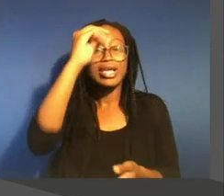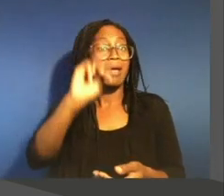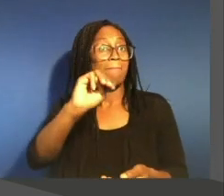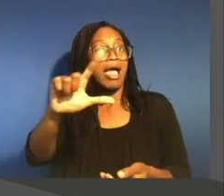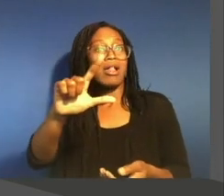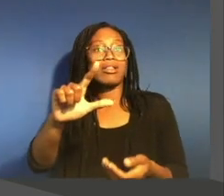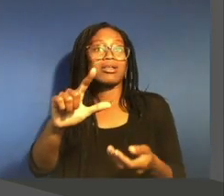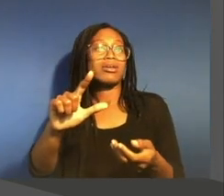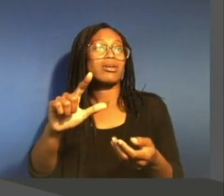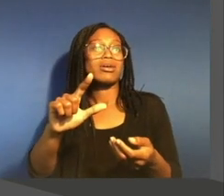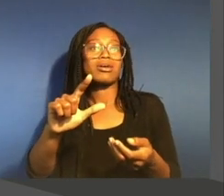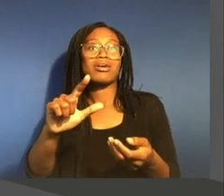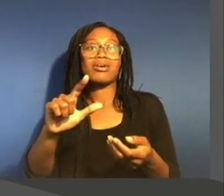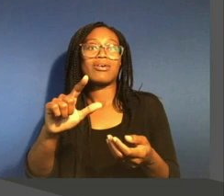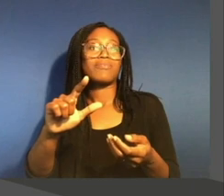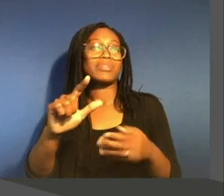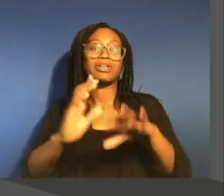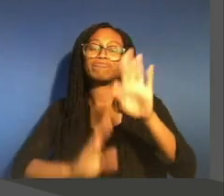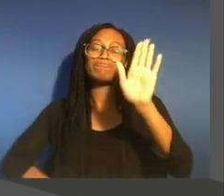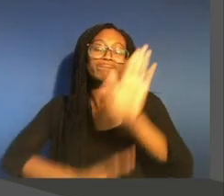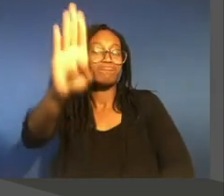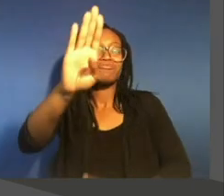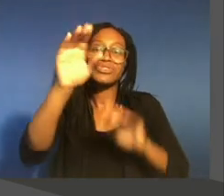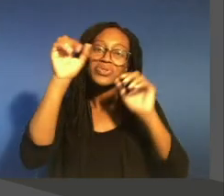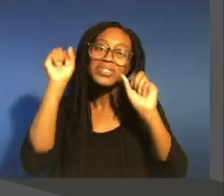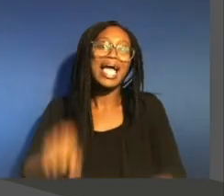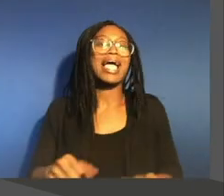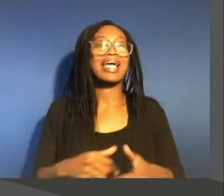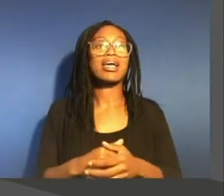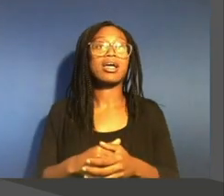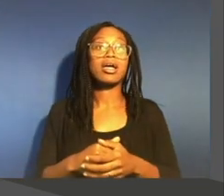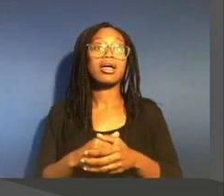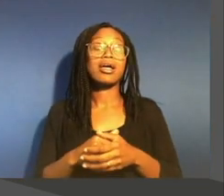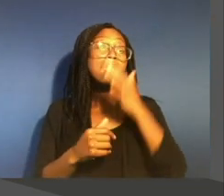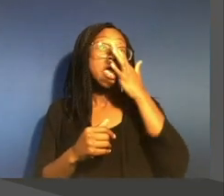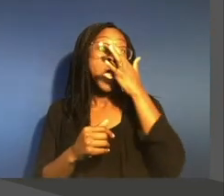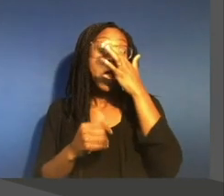over the limits. And we don't know if it's going to work.